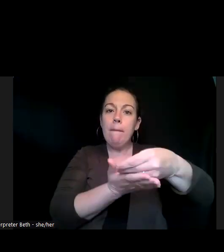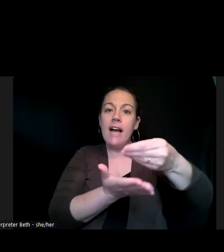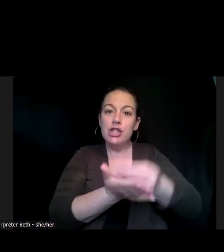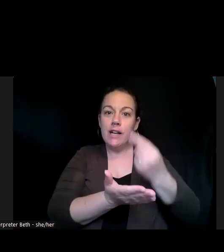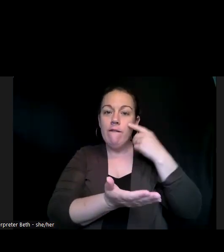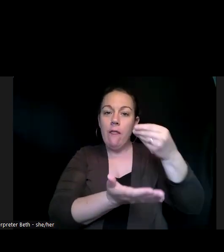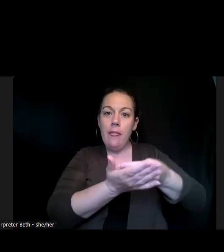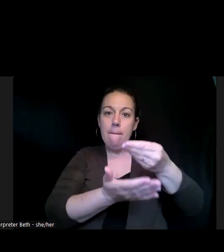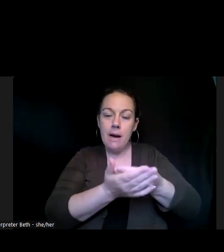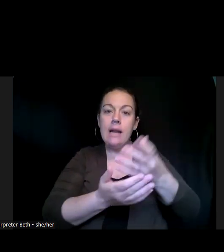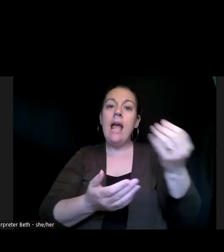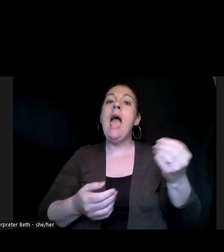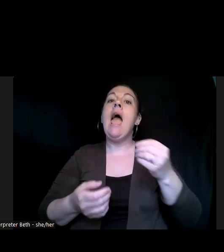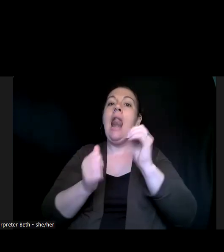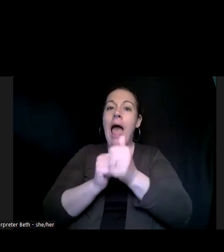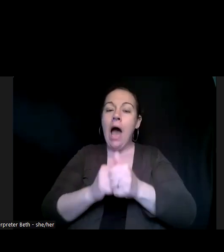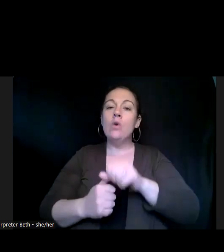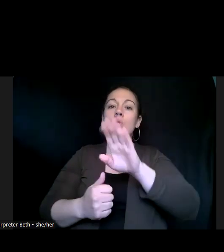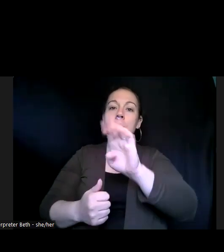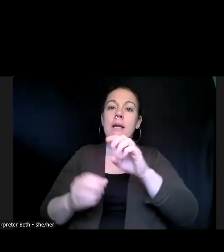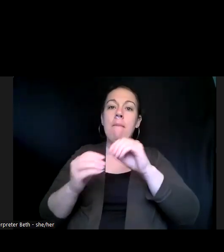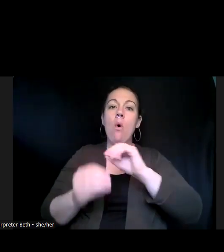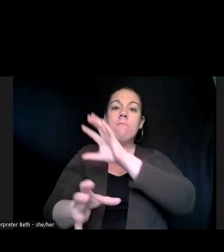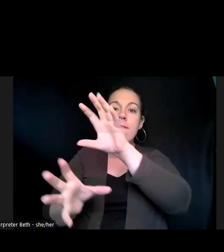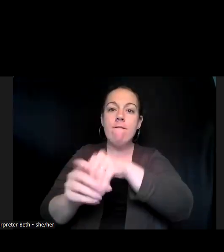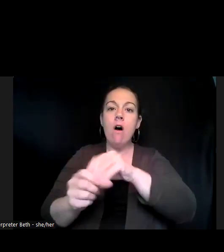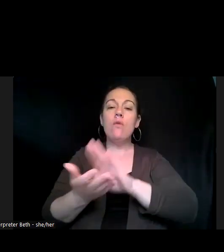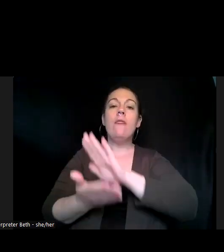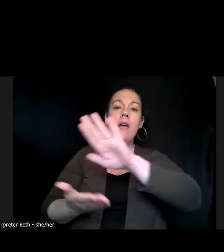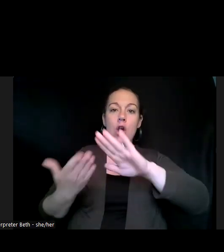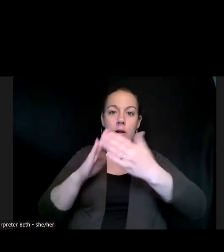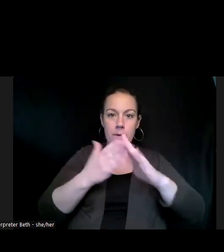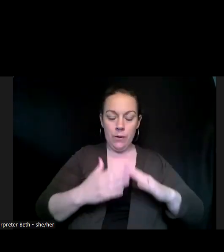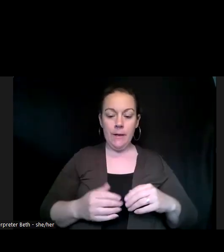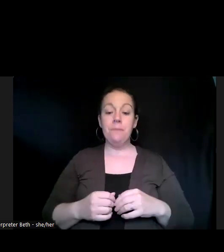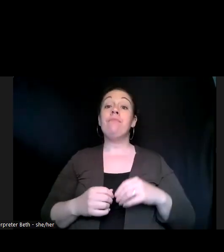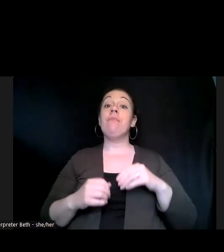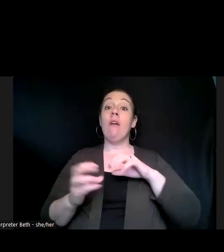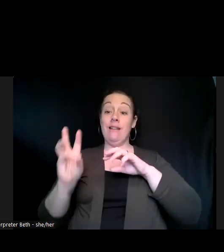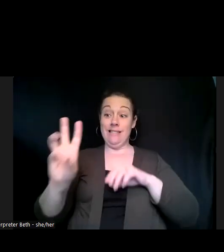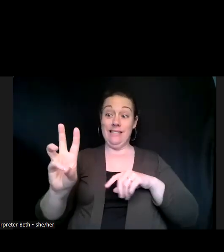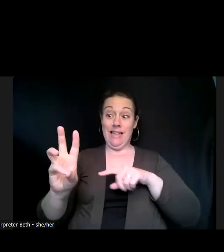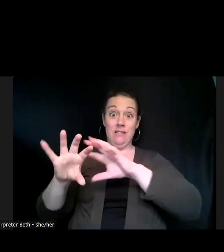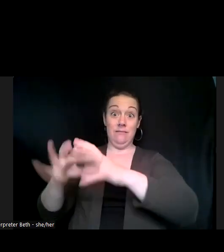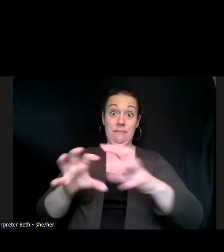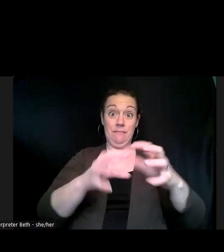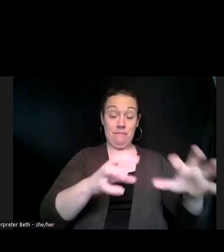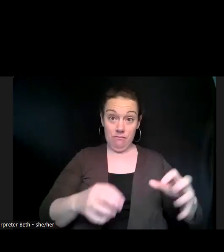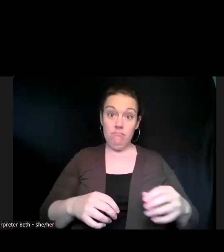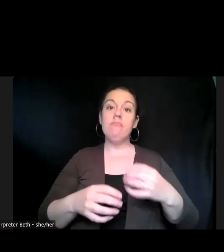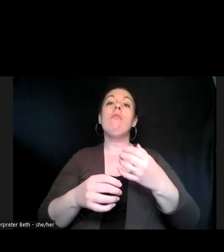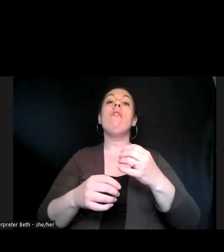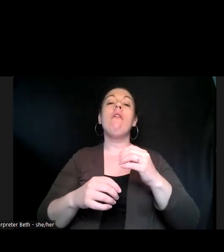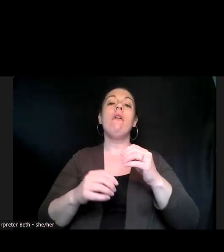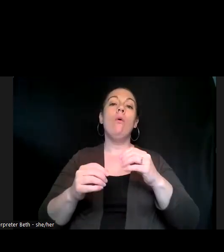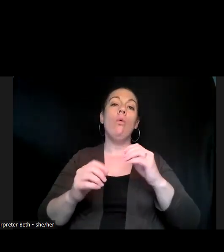with their districts and the city on these budgets. All of the 6 grantees hosted virtual and in-person forums to build the public's